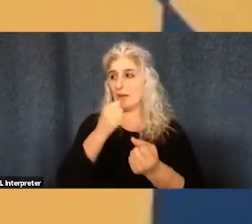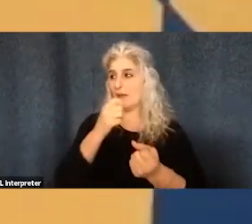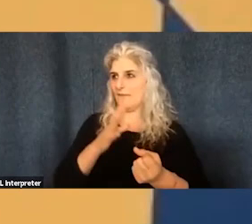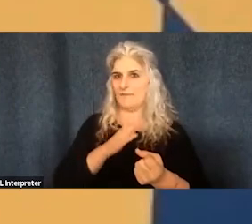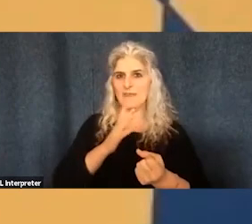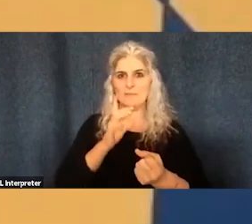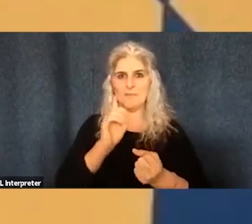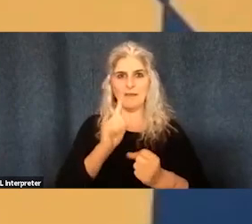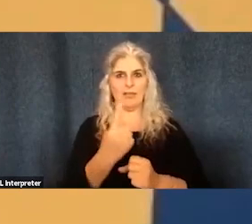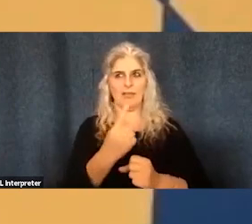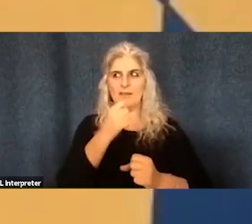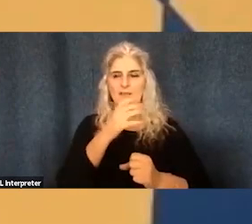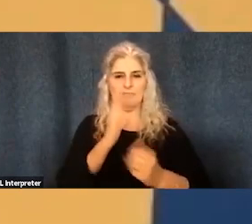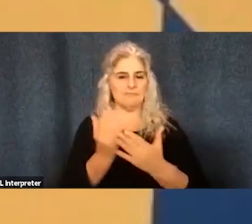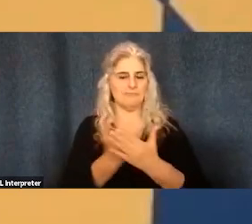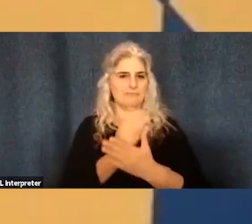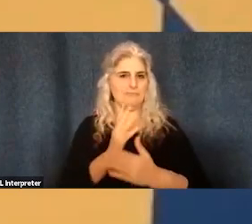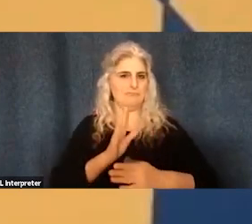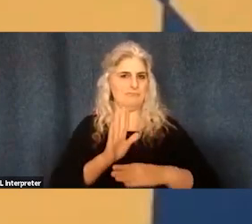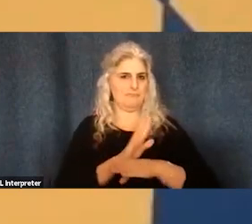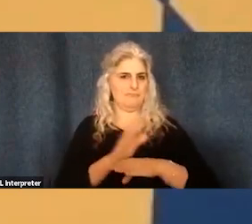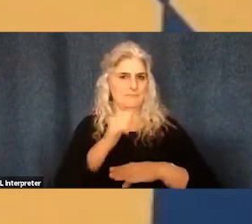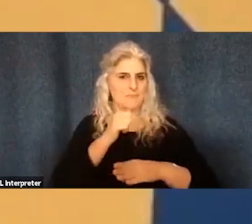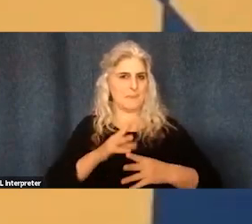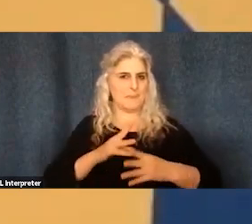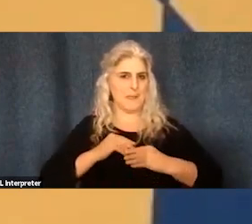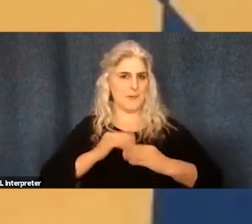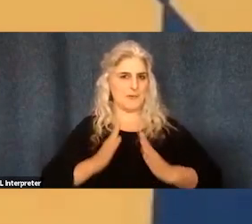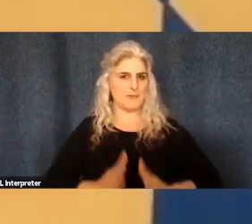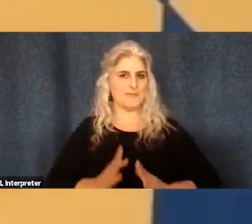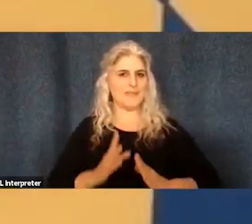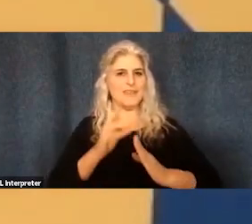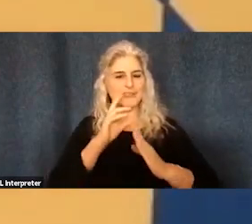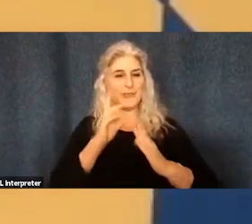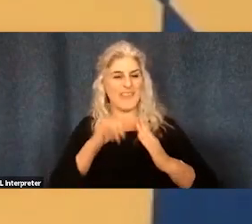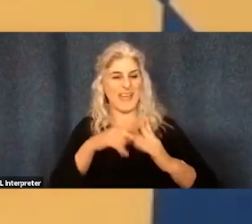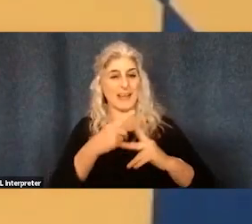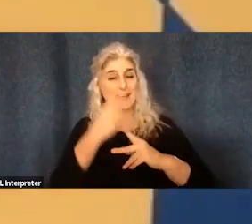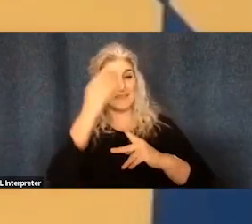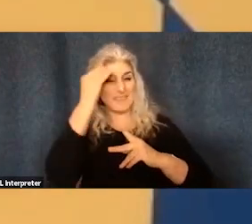So we're embedding that kind of thinking in how we do business